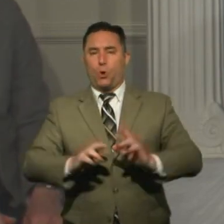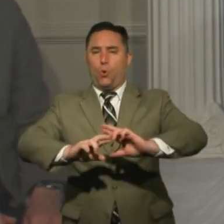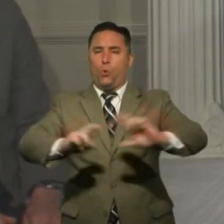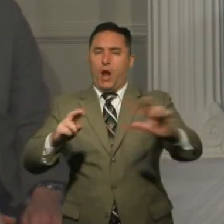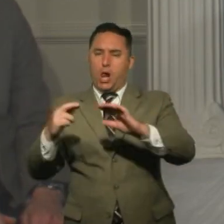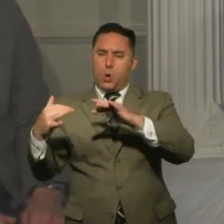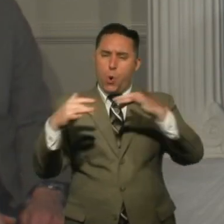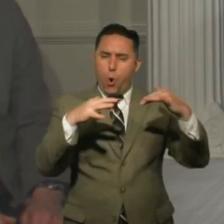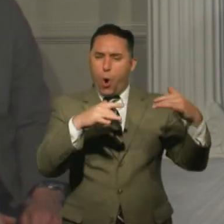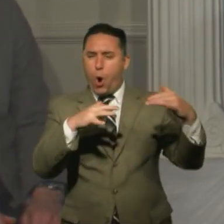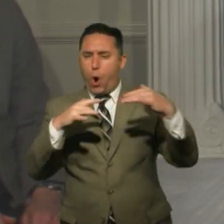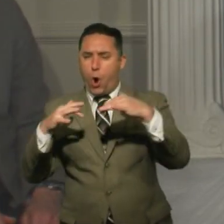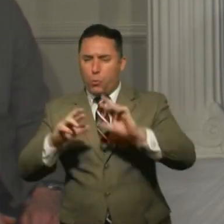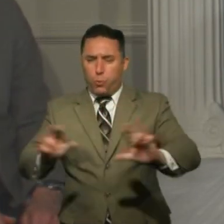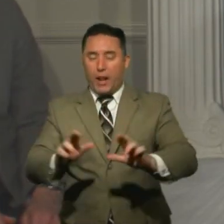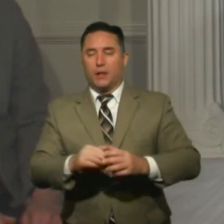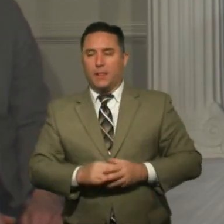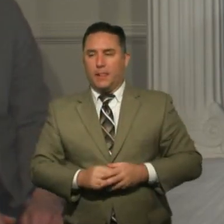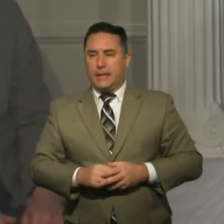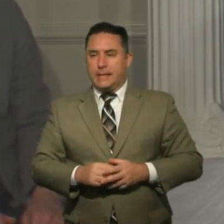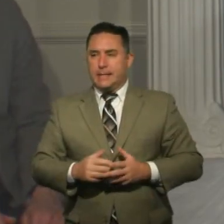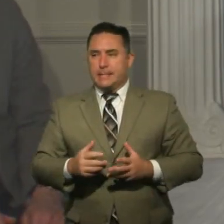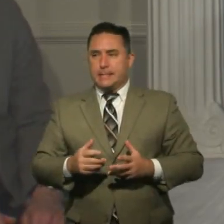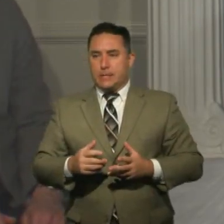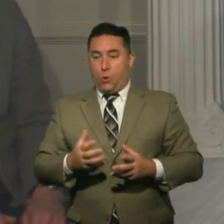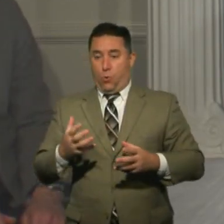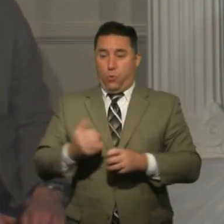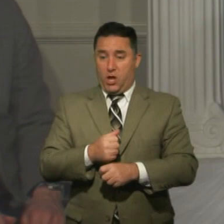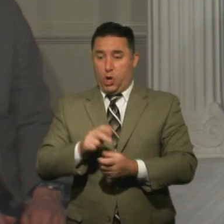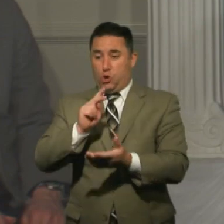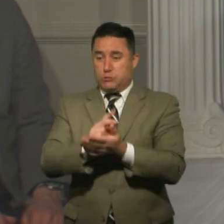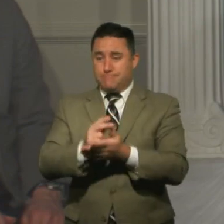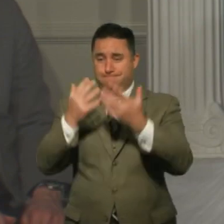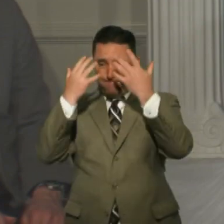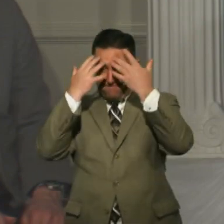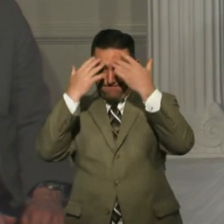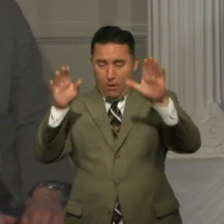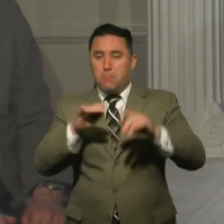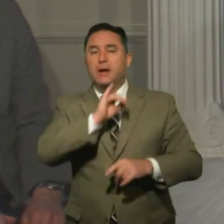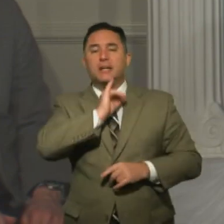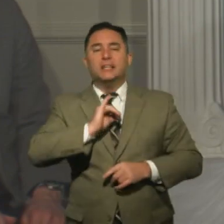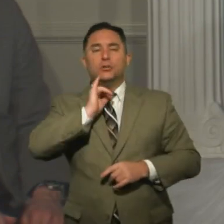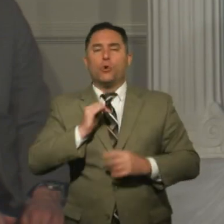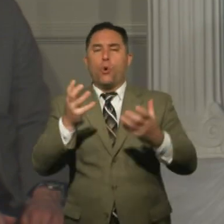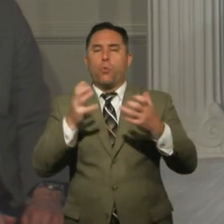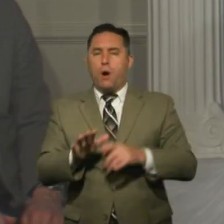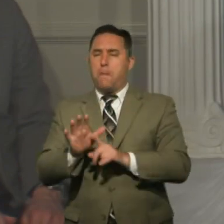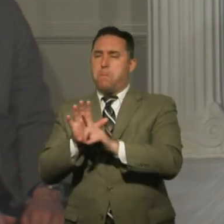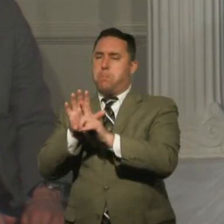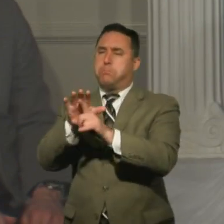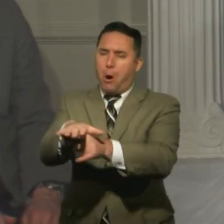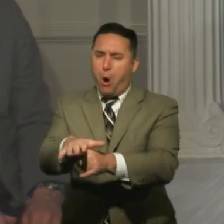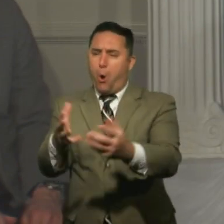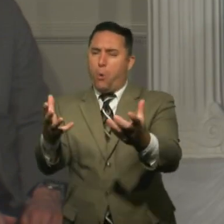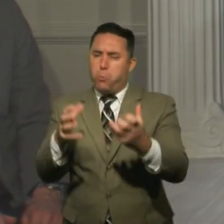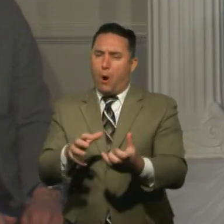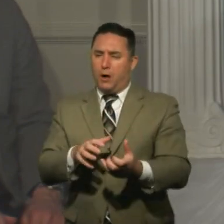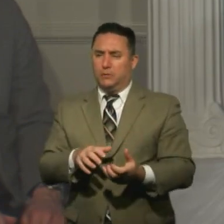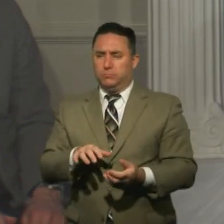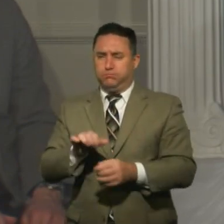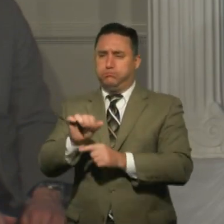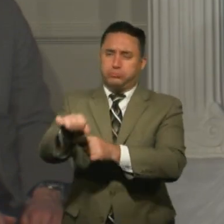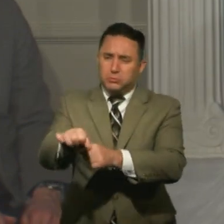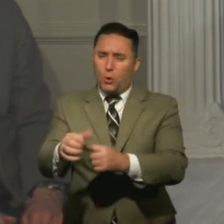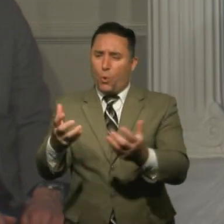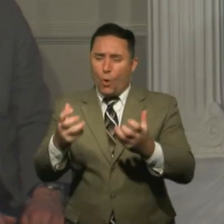war. And they said, we are not sure if we're going to win, but the Israelites, we want to subdue them. We want to take advantage of them. And